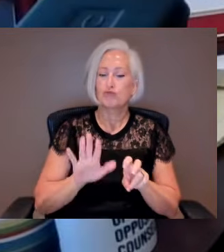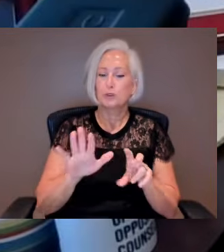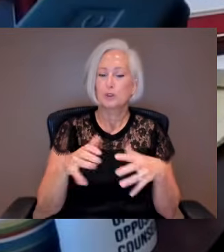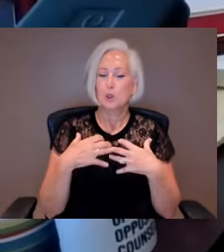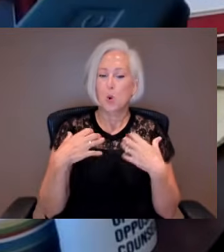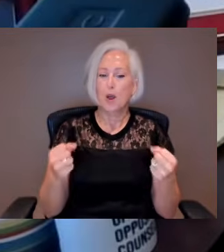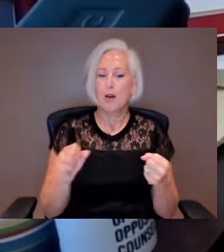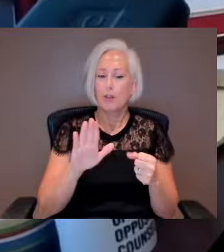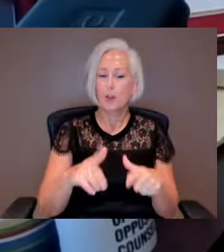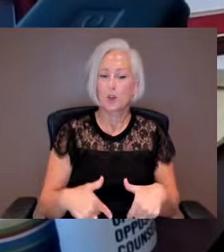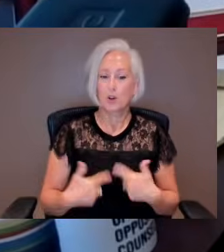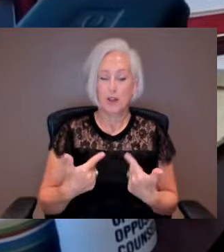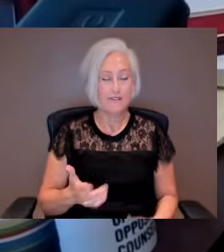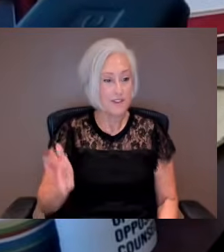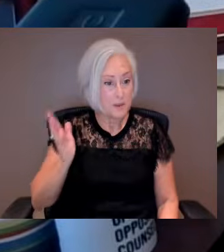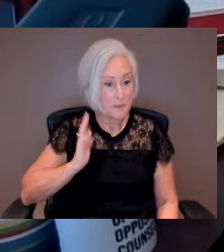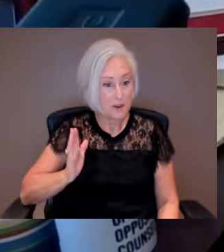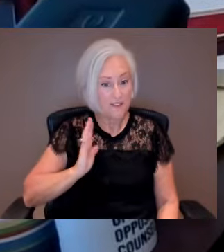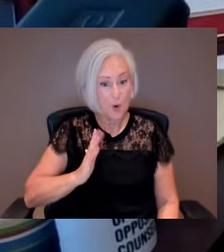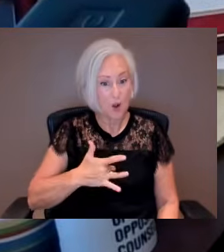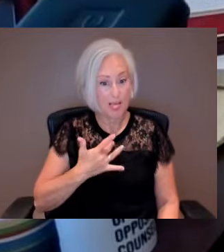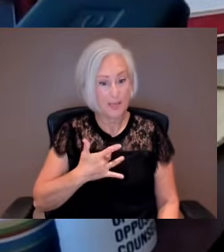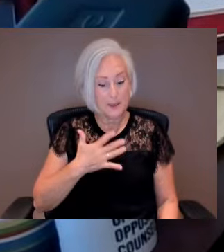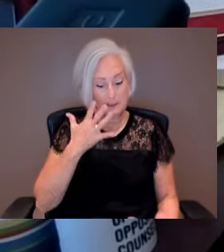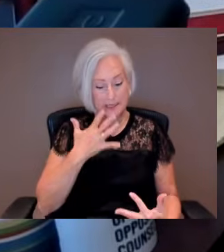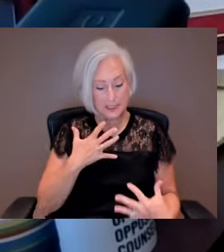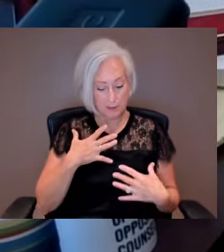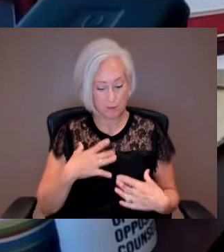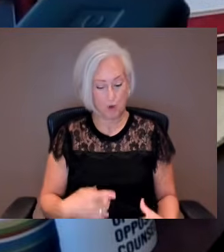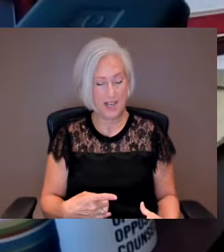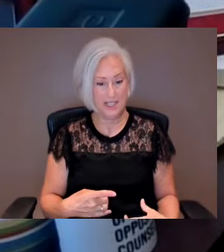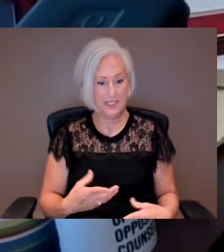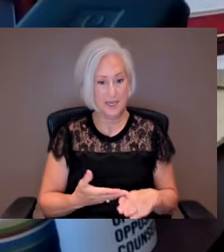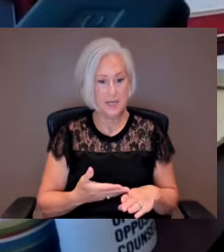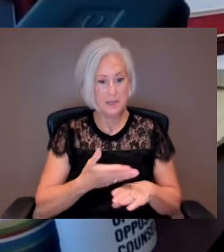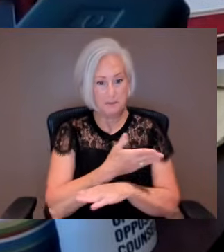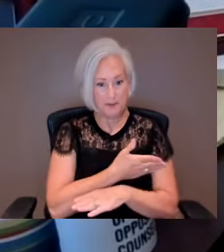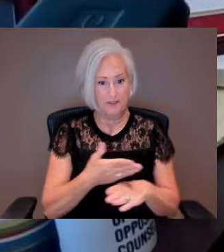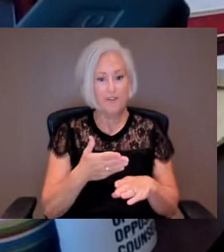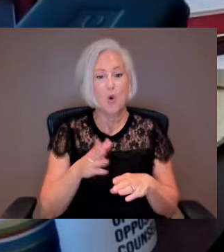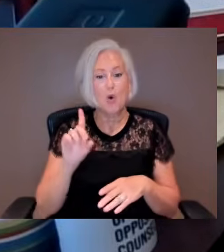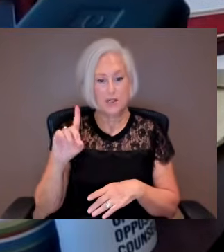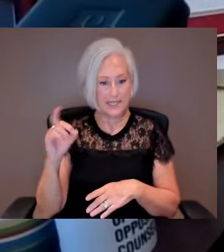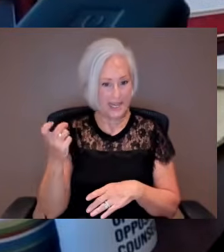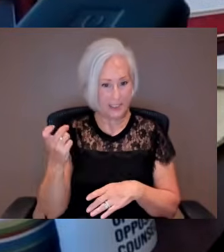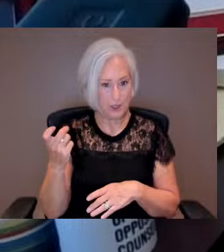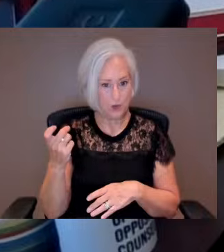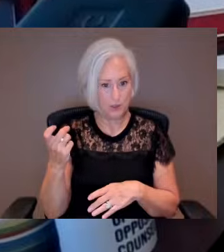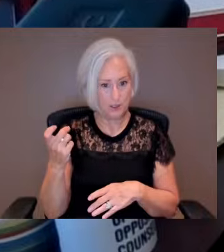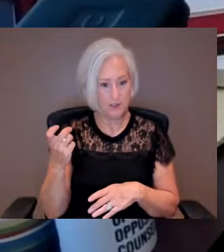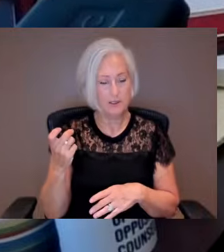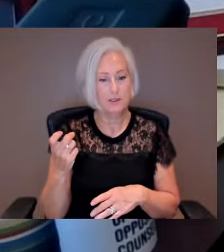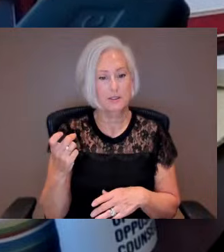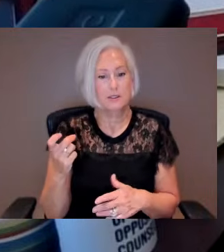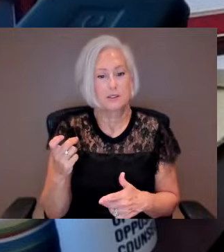I was kind of depressed before. It's odd because I was depressed before before I was diagnosed, and